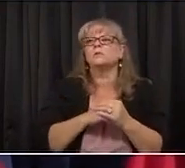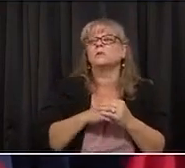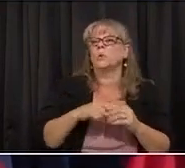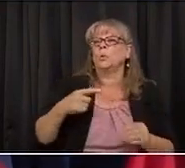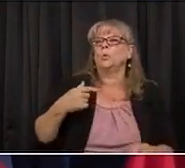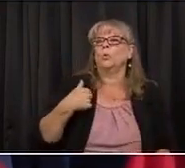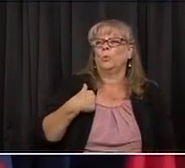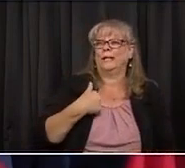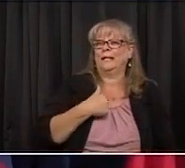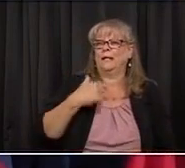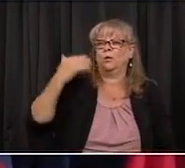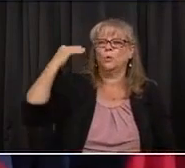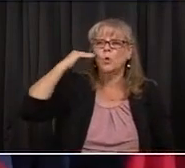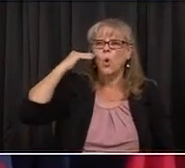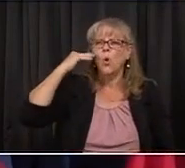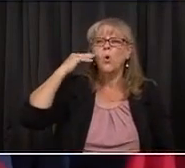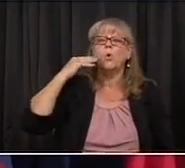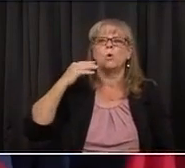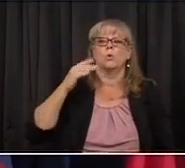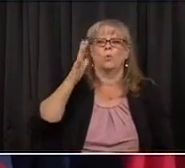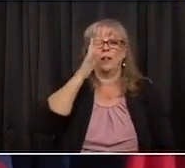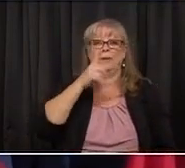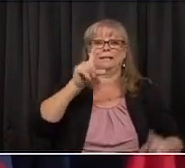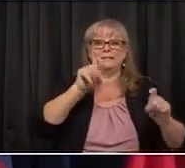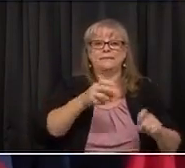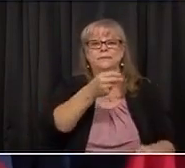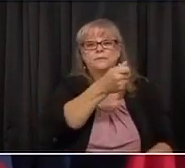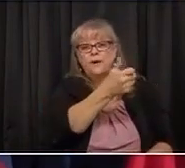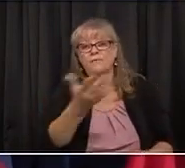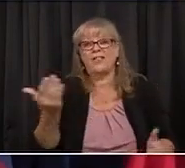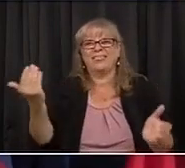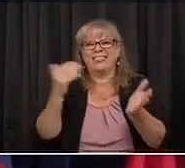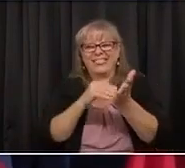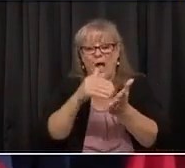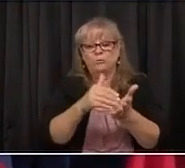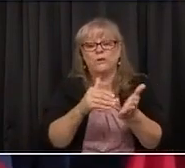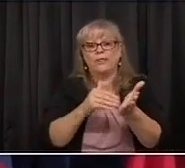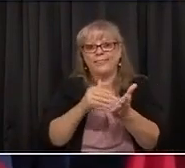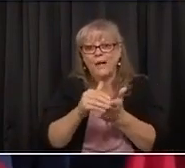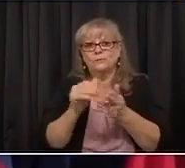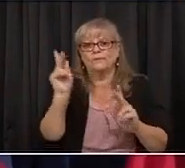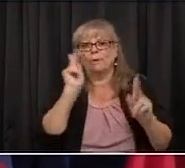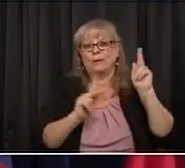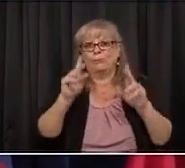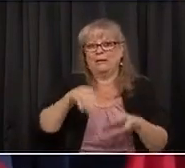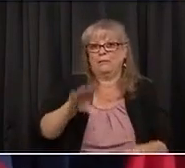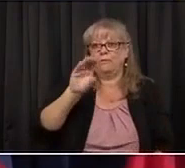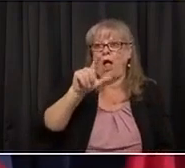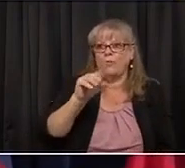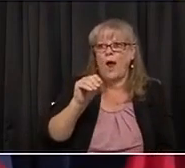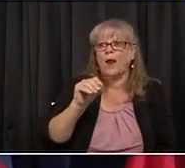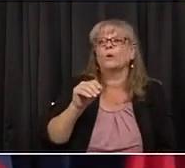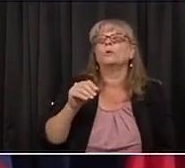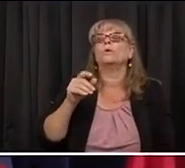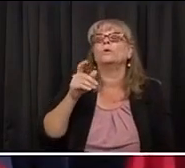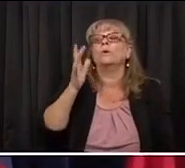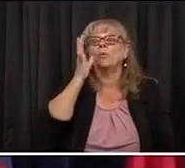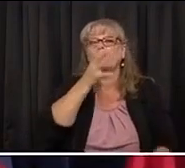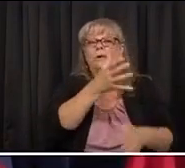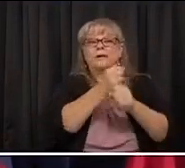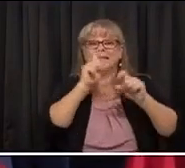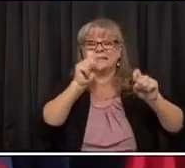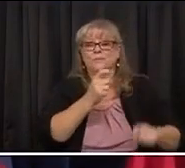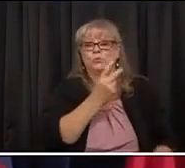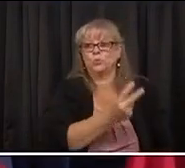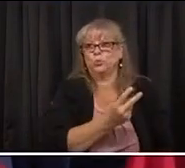several thousand in the next few days, that will take two tests. It's very easy because it's saliva. So saliva and